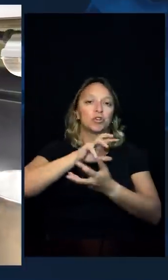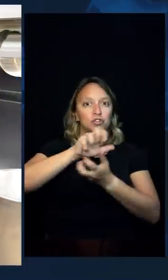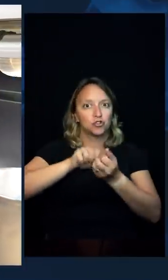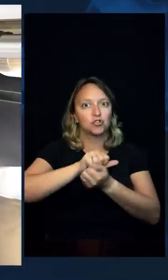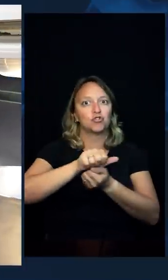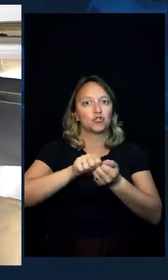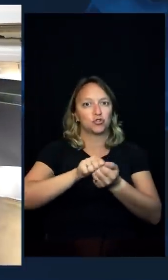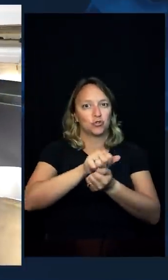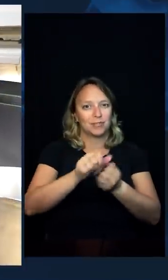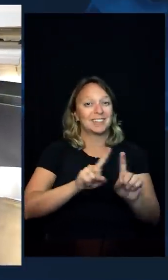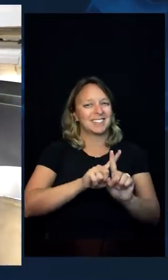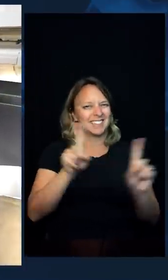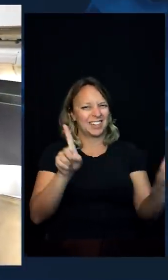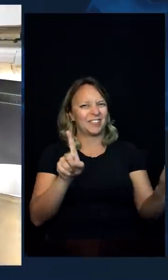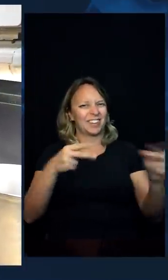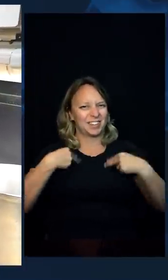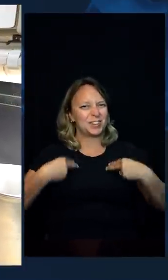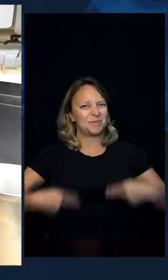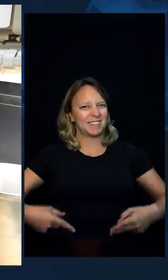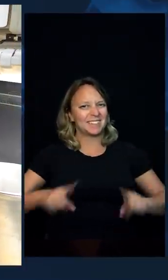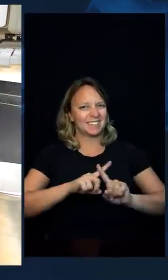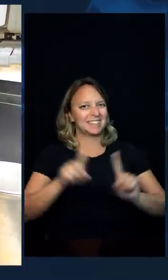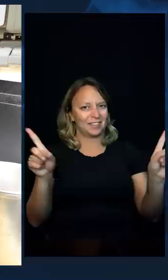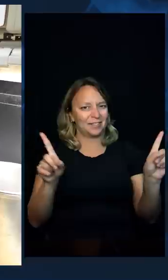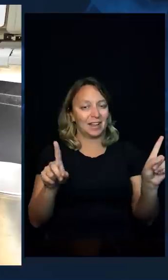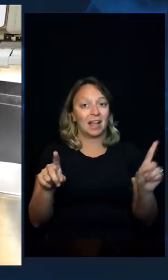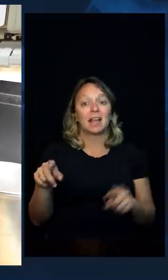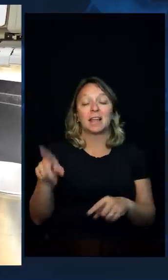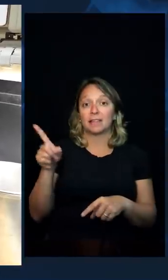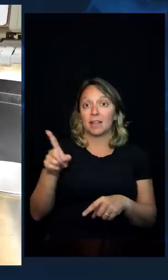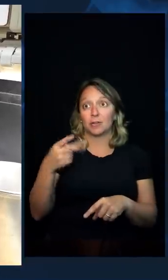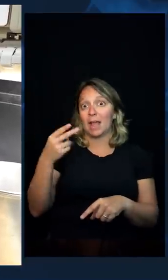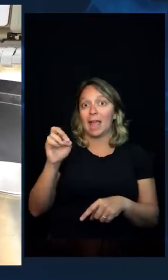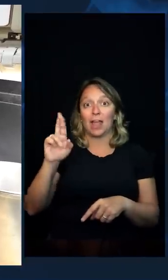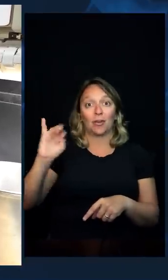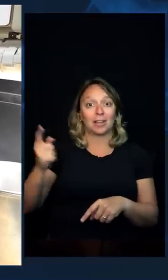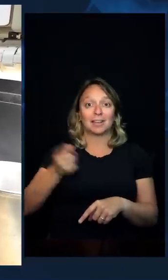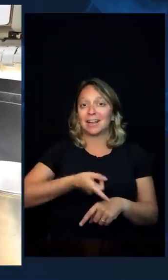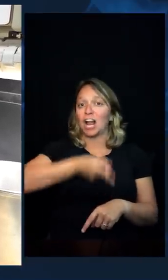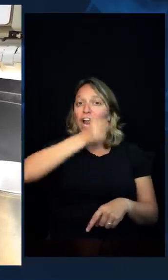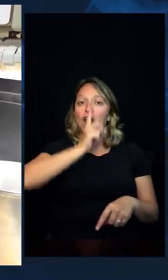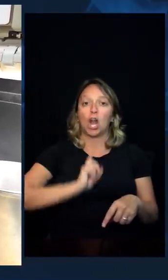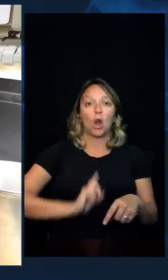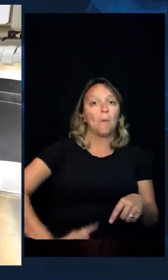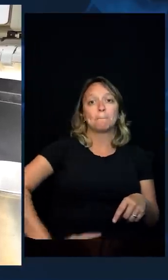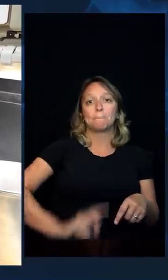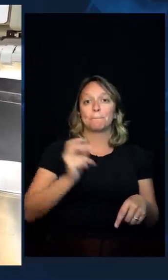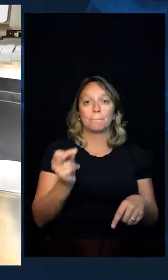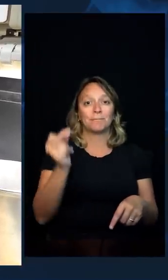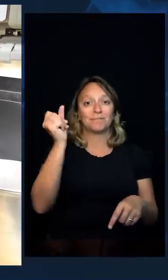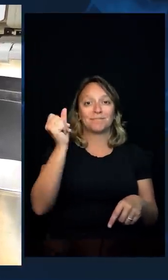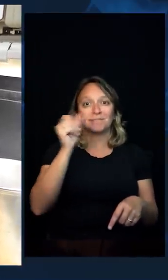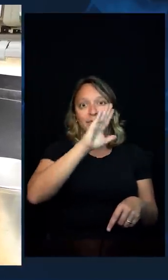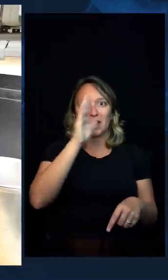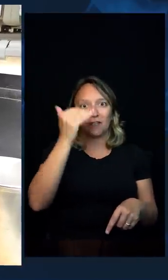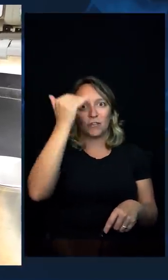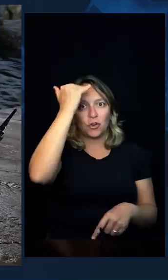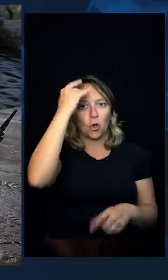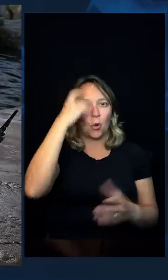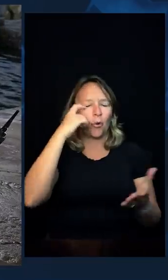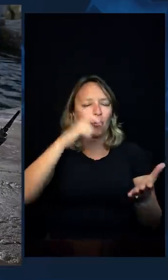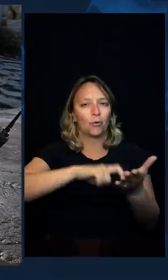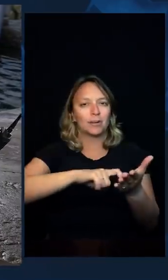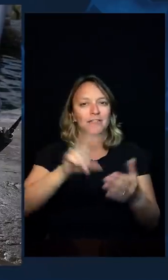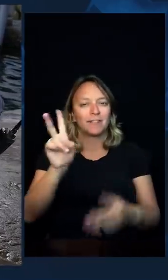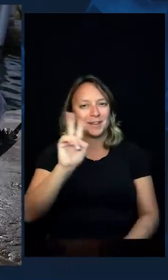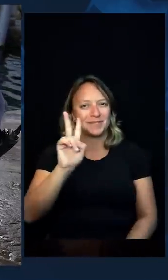harbor seals don't chew their food at all. So they'll take the herring and it will go right down their throat, never knowing there was a vitamin, something that's